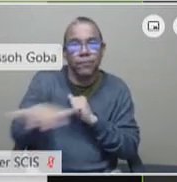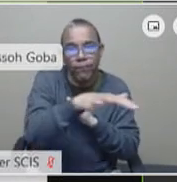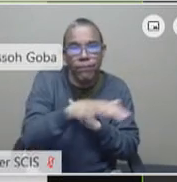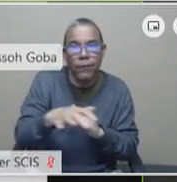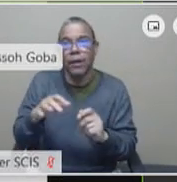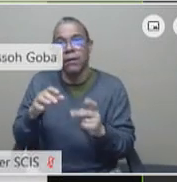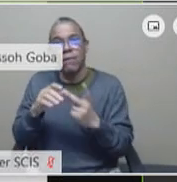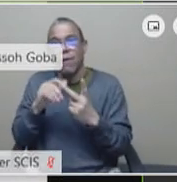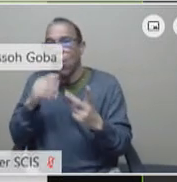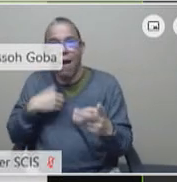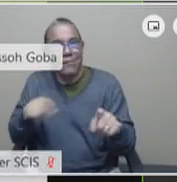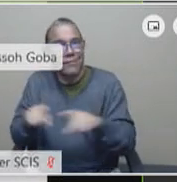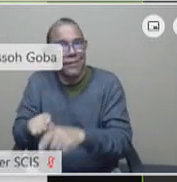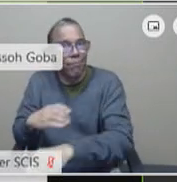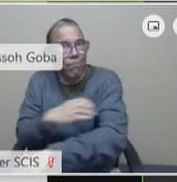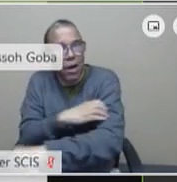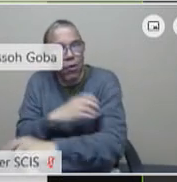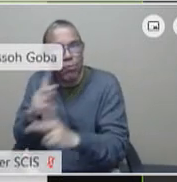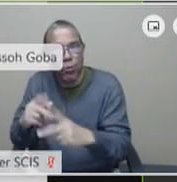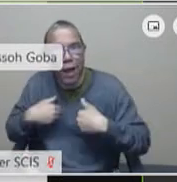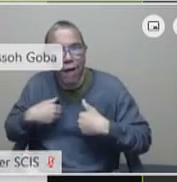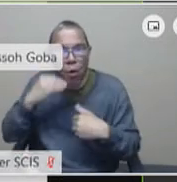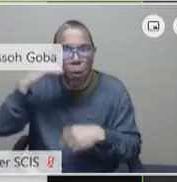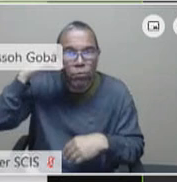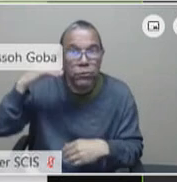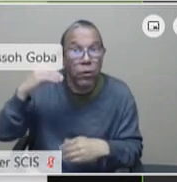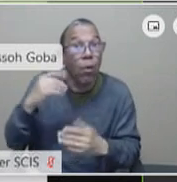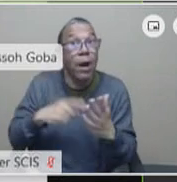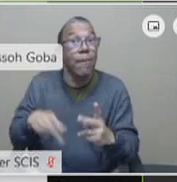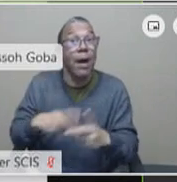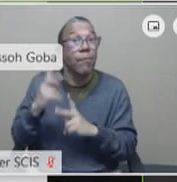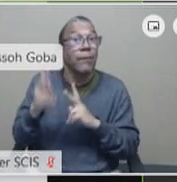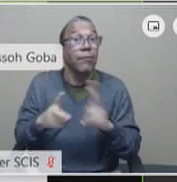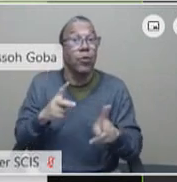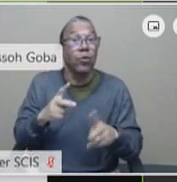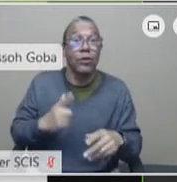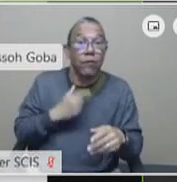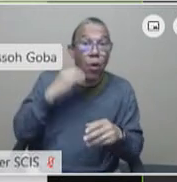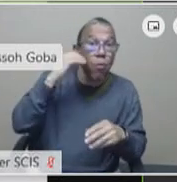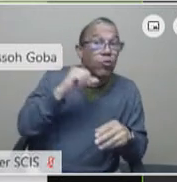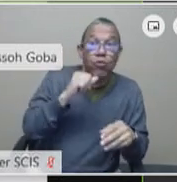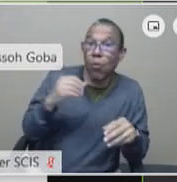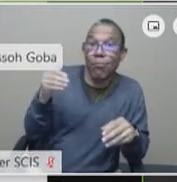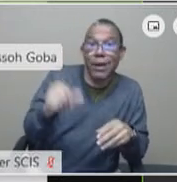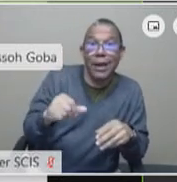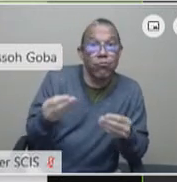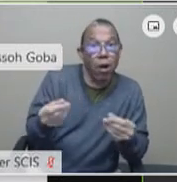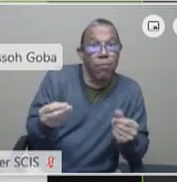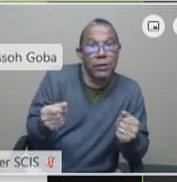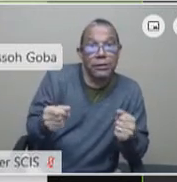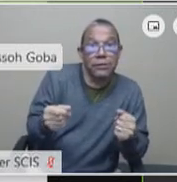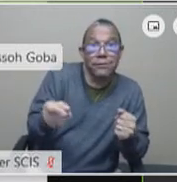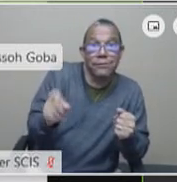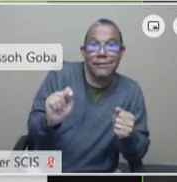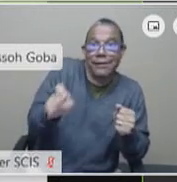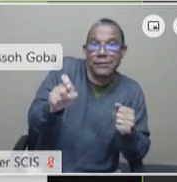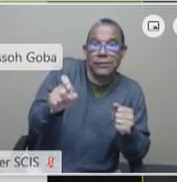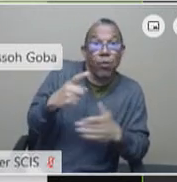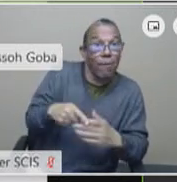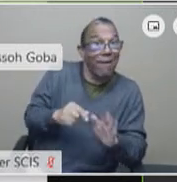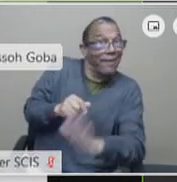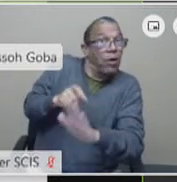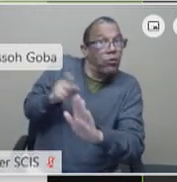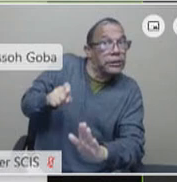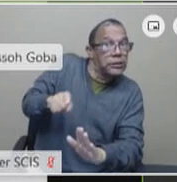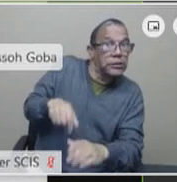do, that people that own homes, right? What about homeless folks who don't pay property taxes? What about their needs? We are, again, as many of my